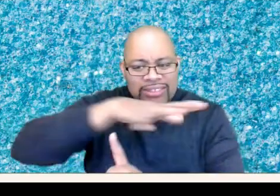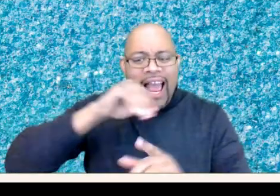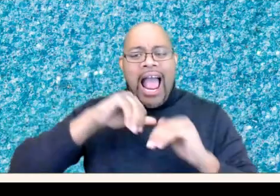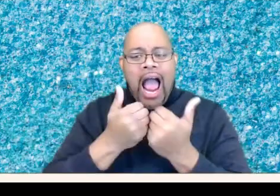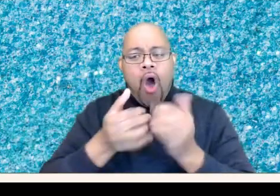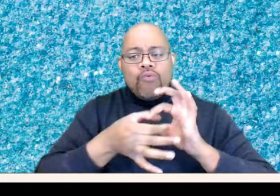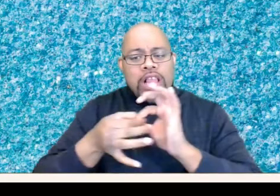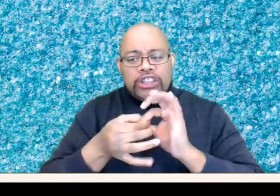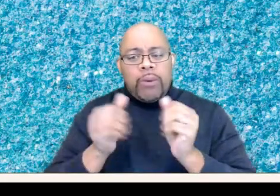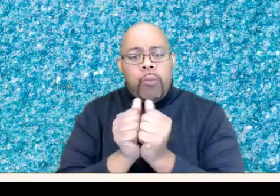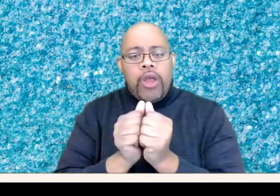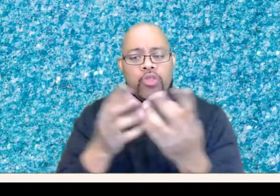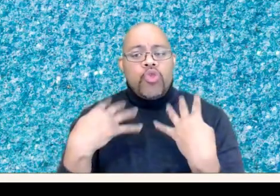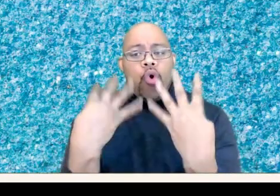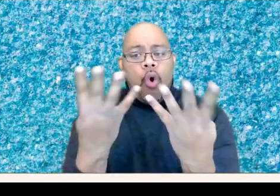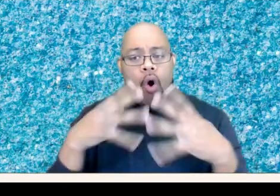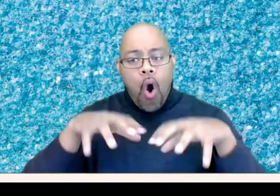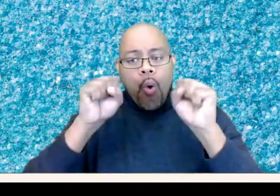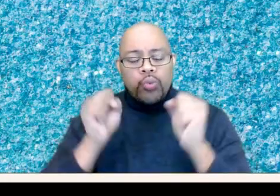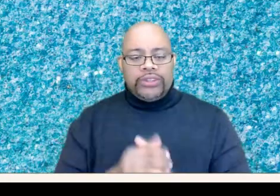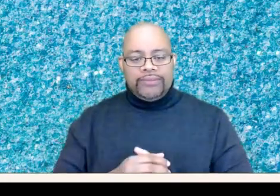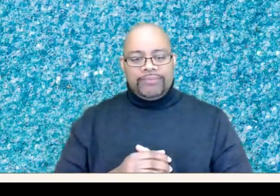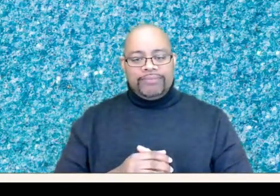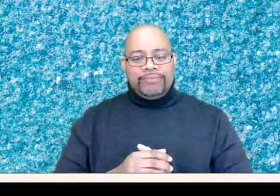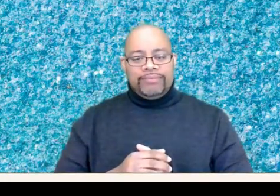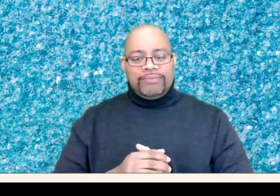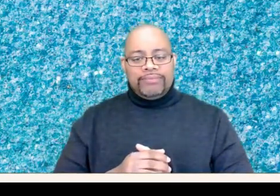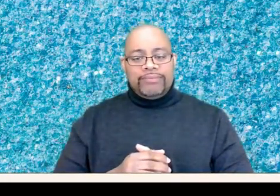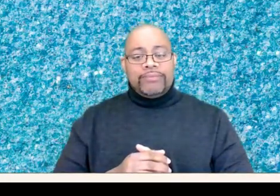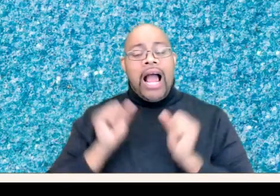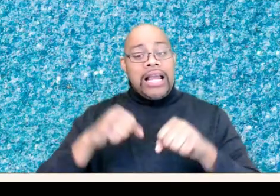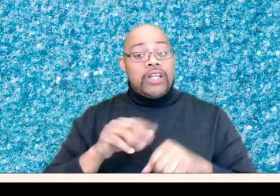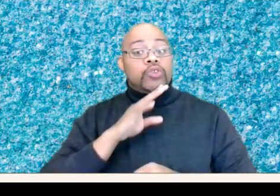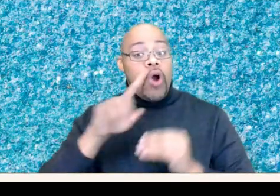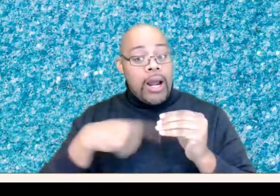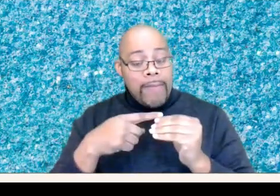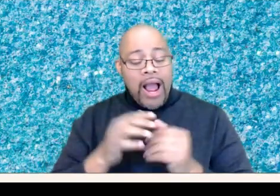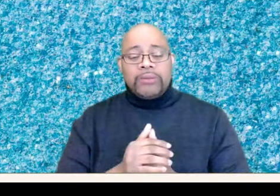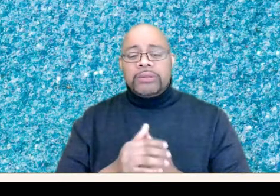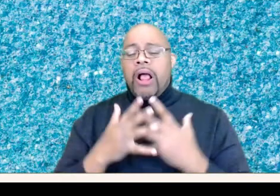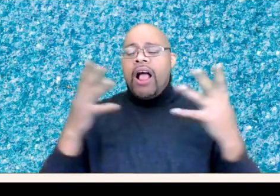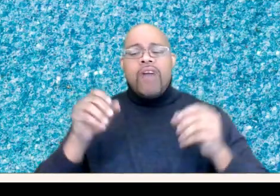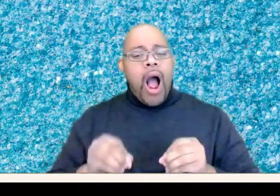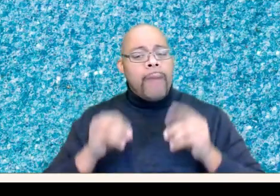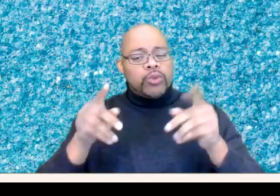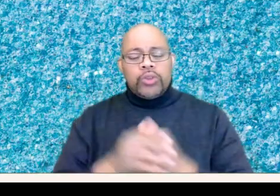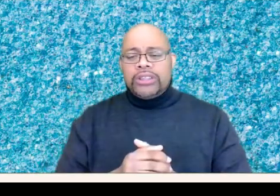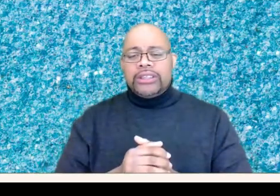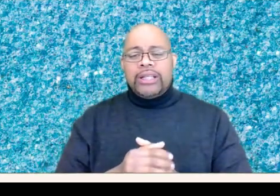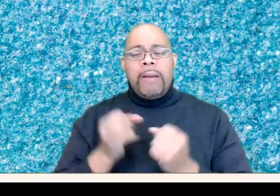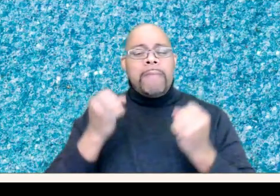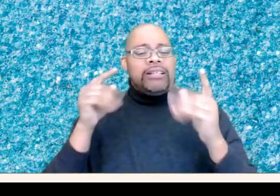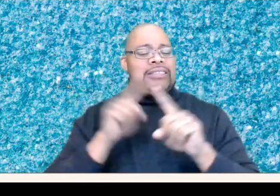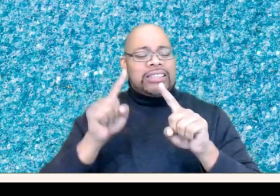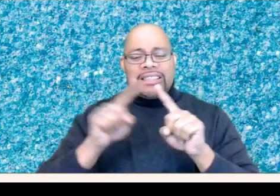their relationship with their coral hosts. One, I can talk about, a lot of opportunities to talk about the thousands of